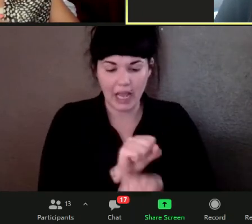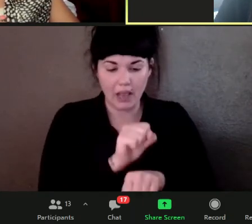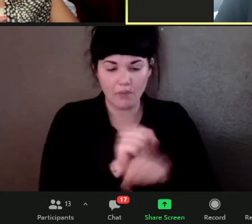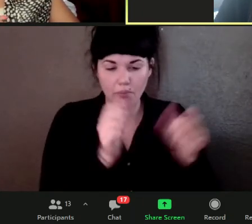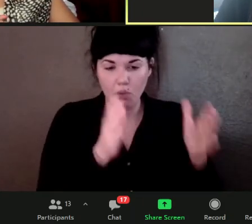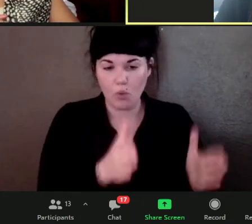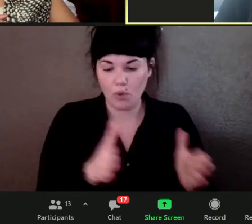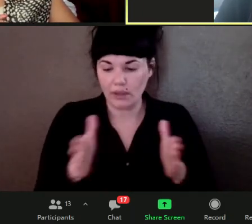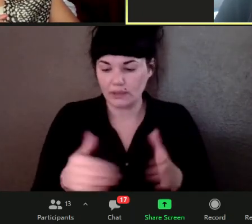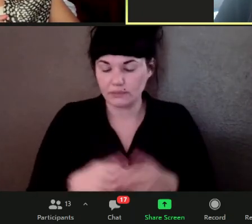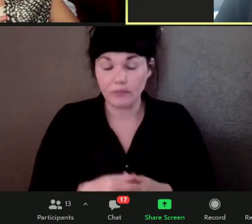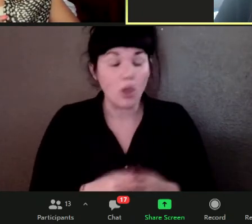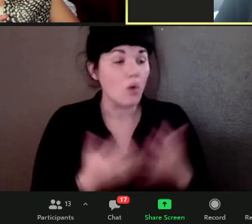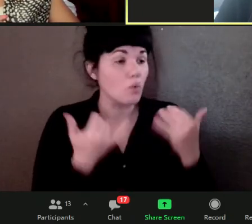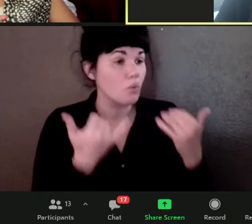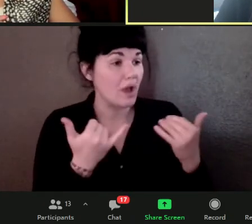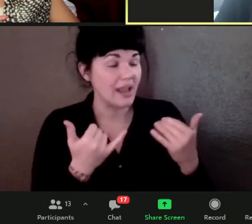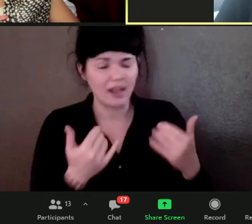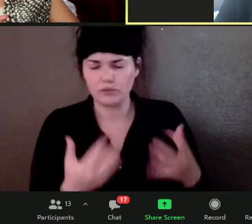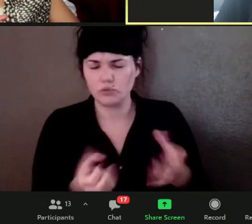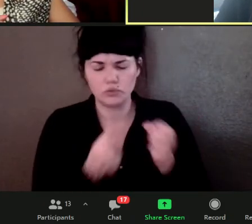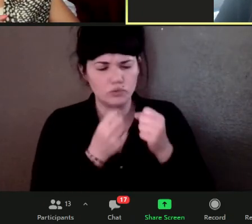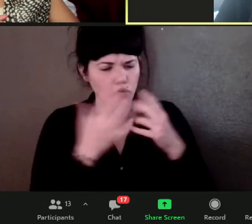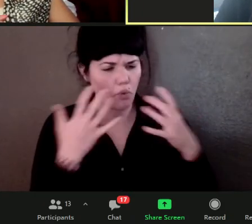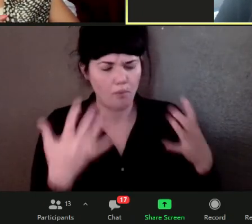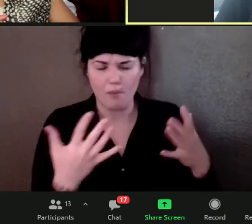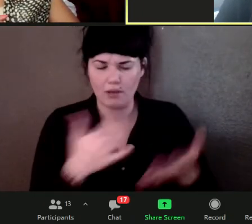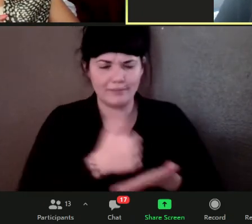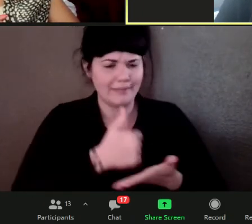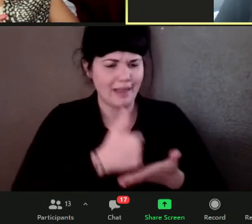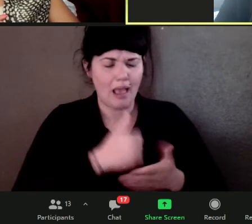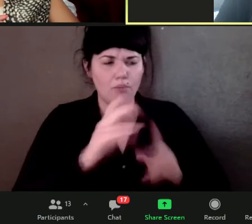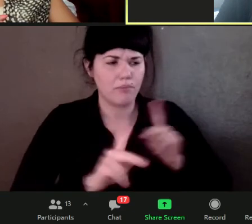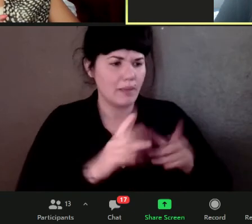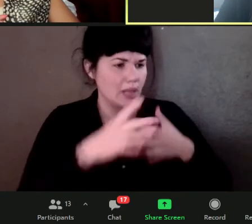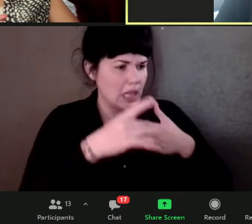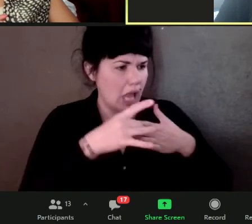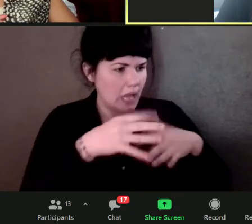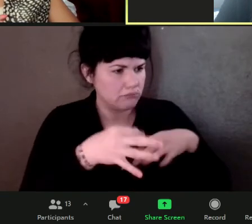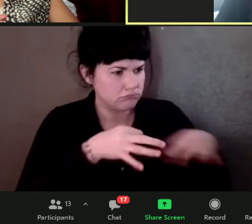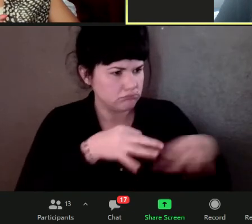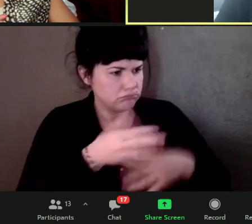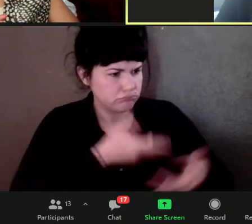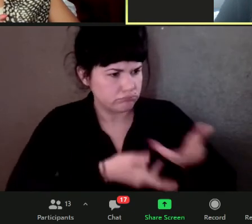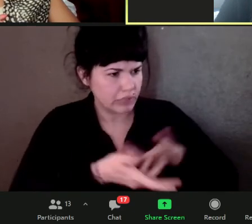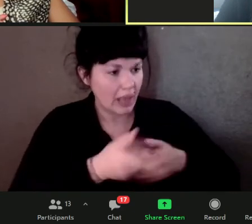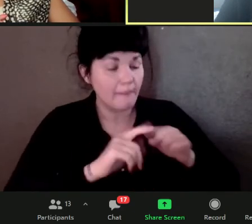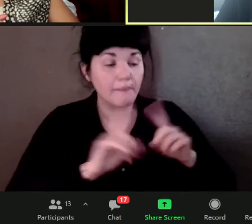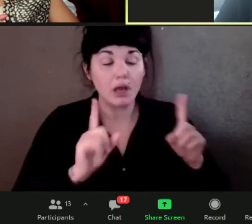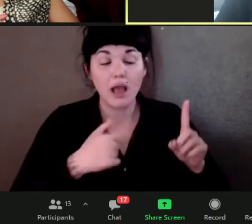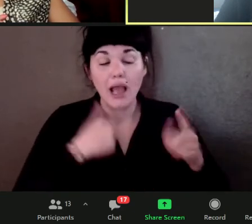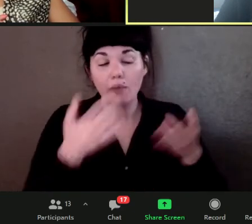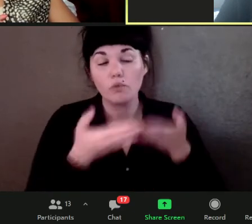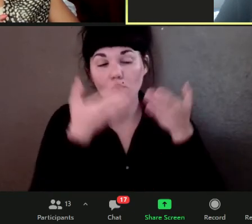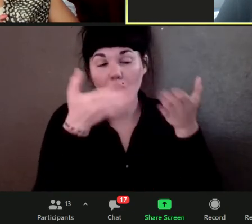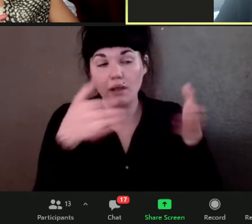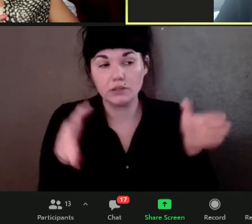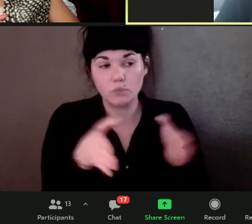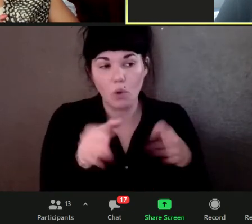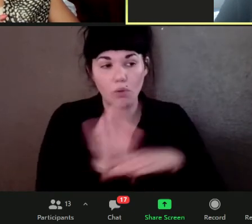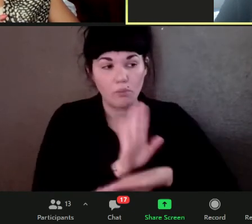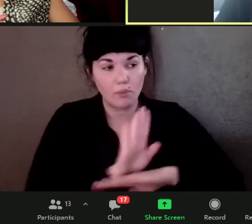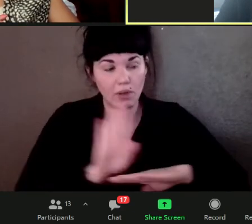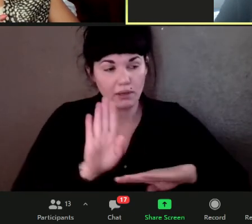right now, but I think where I would recommend for any employer, small business employers in Michigan to go to is